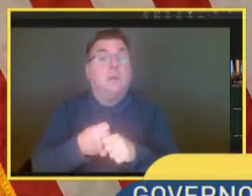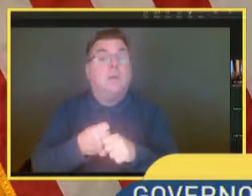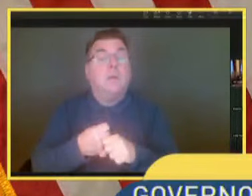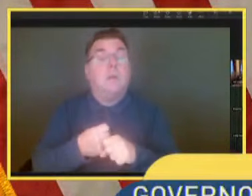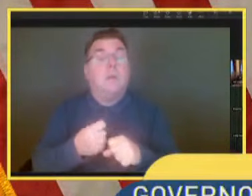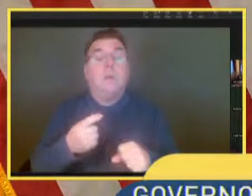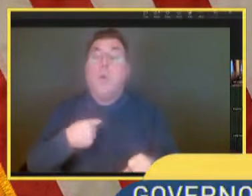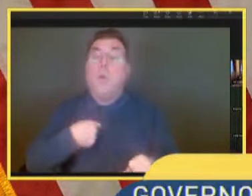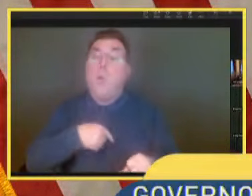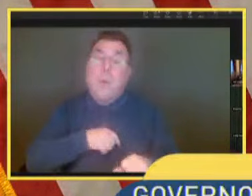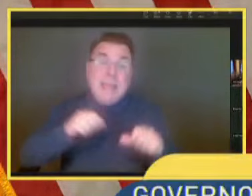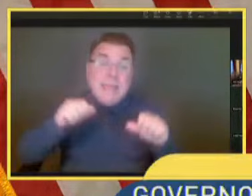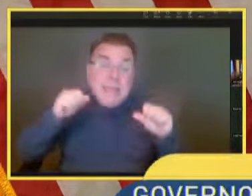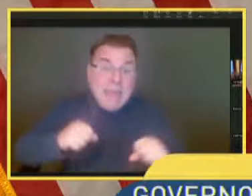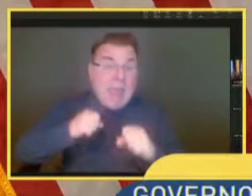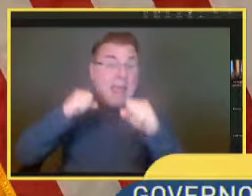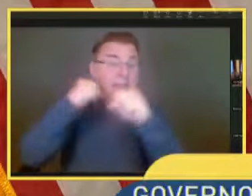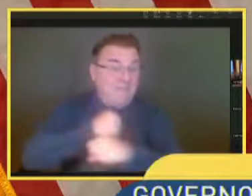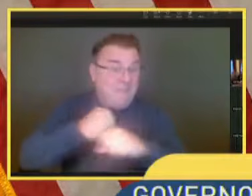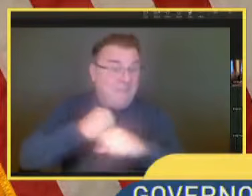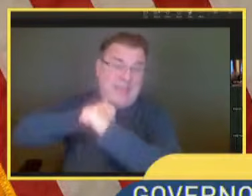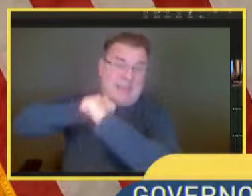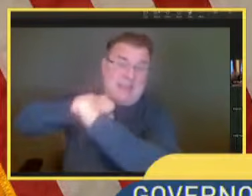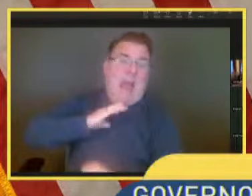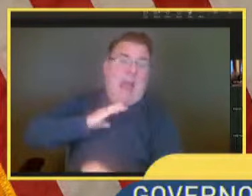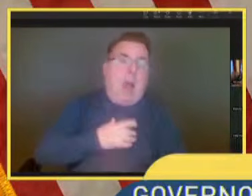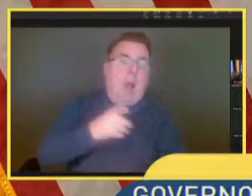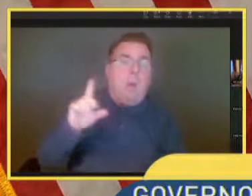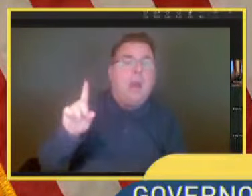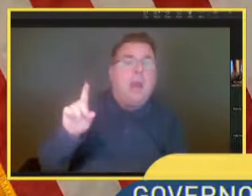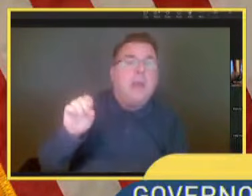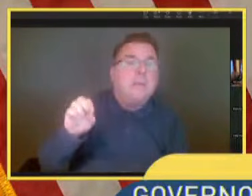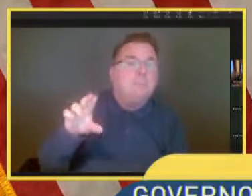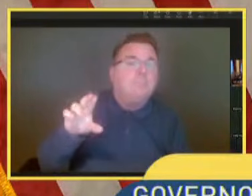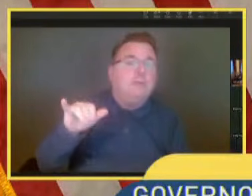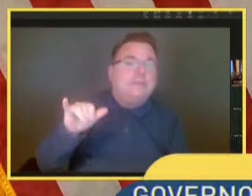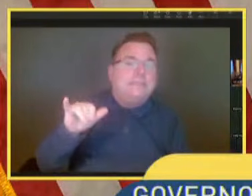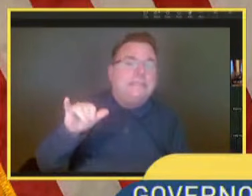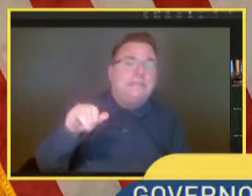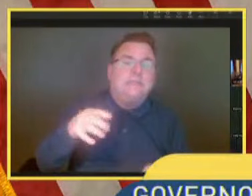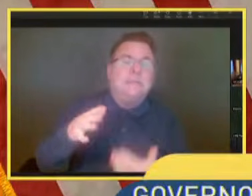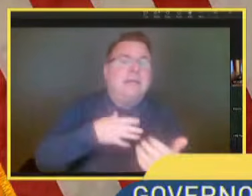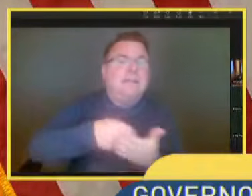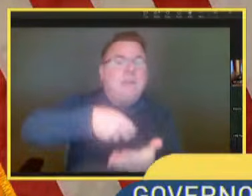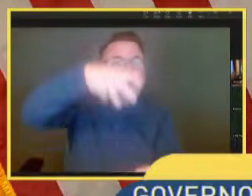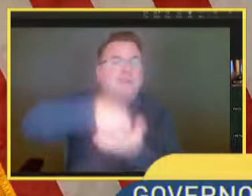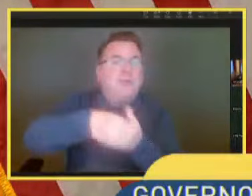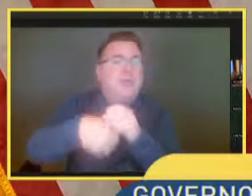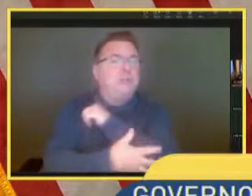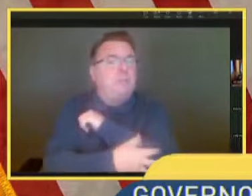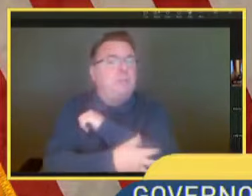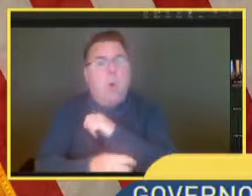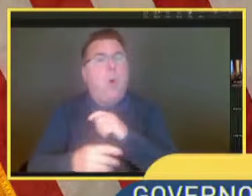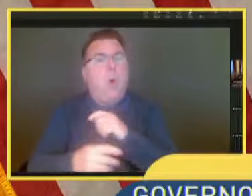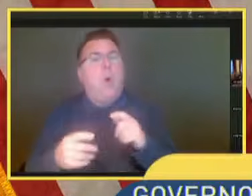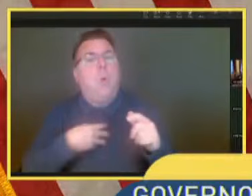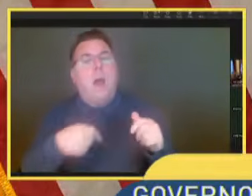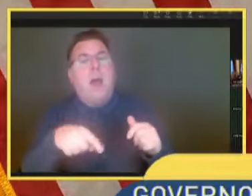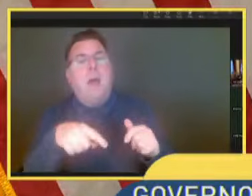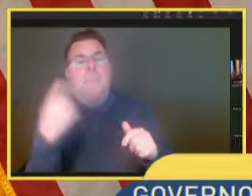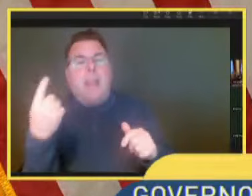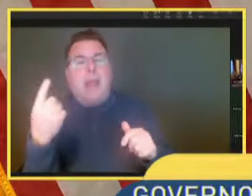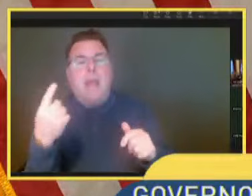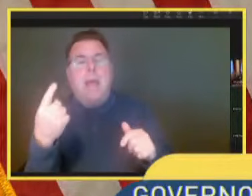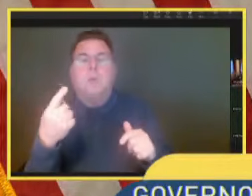democracy, all of us. Whatever our station in life happens to be, we all have a responsibility to speak out, peacefully make our voices